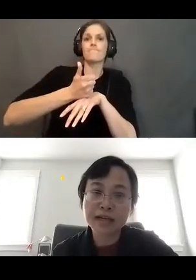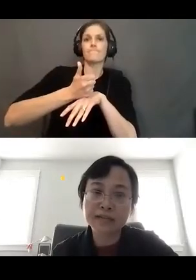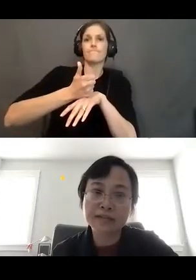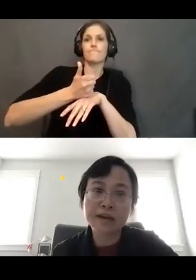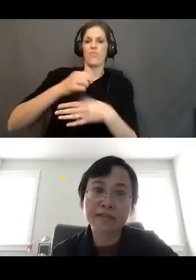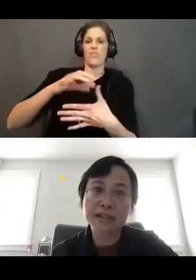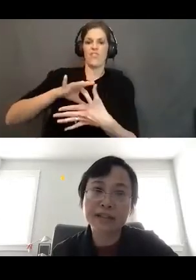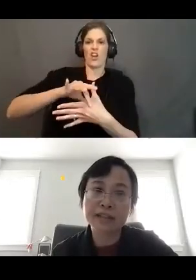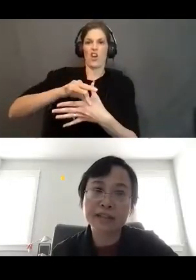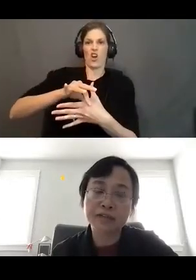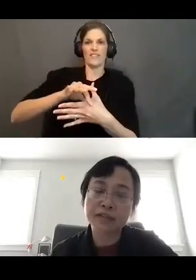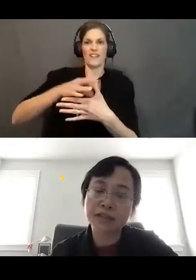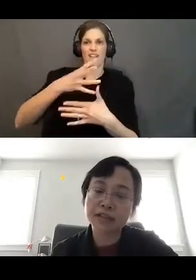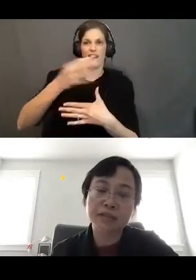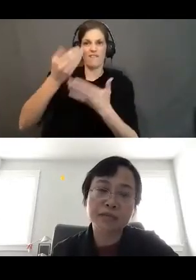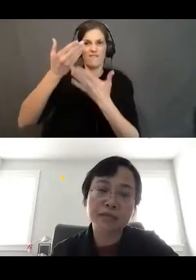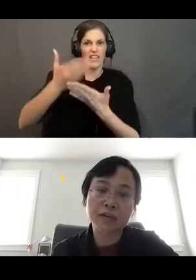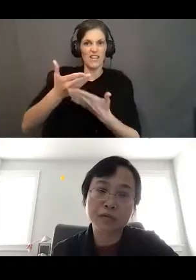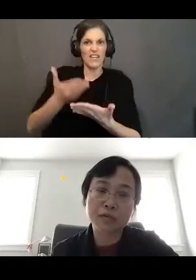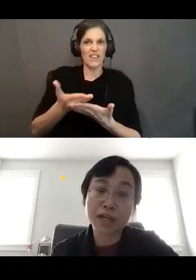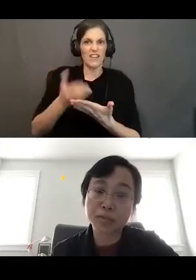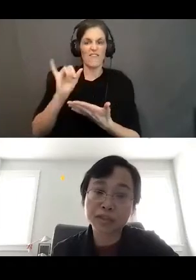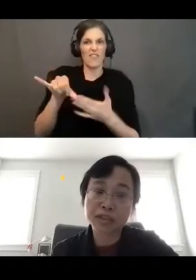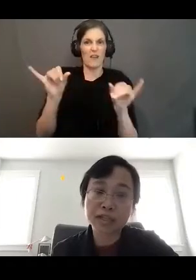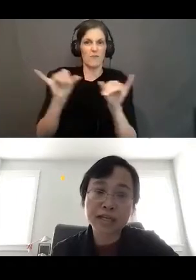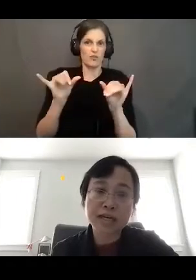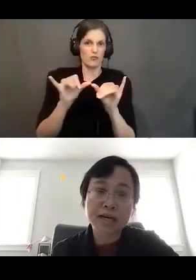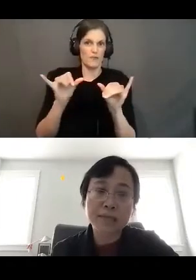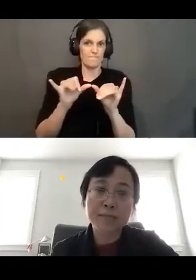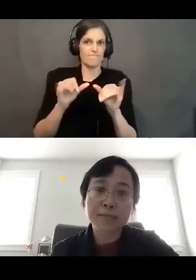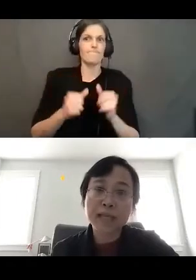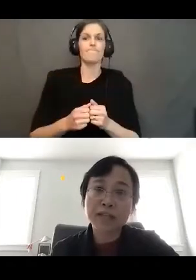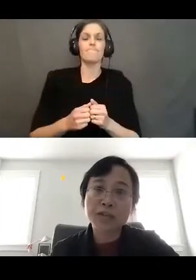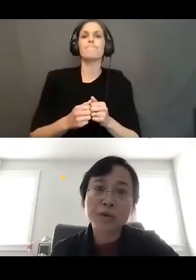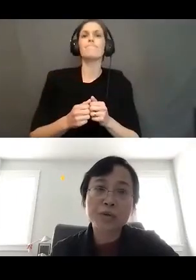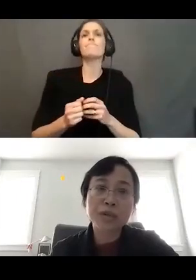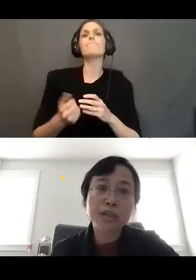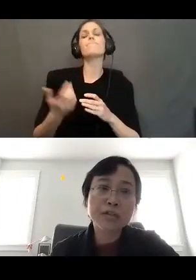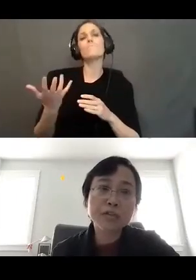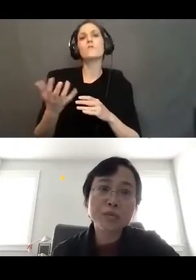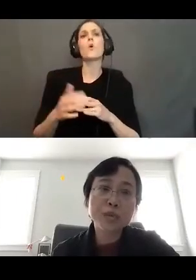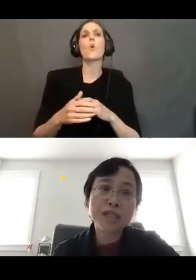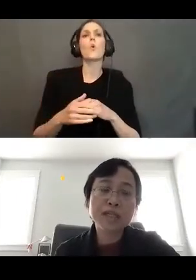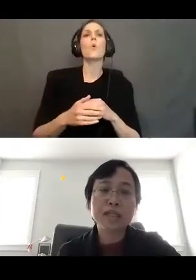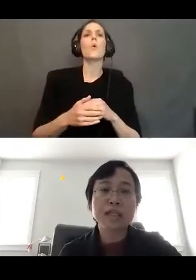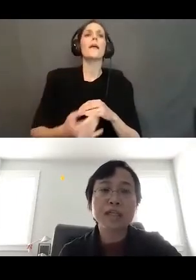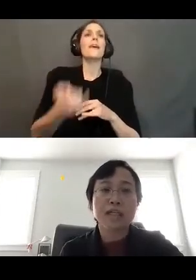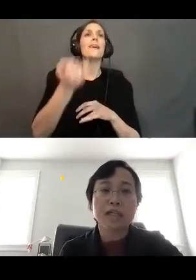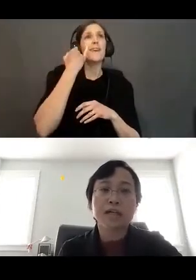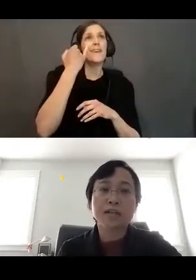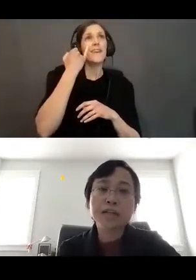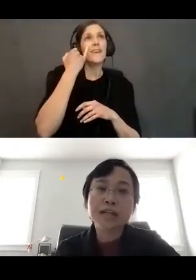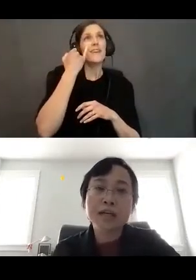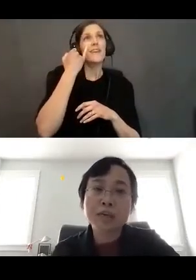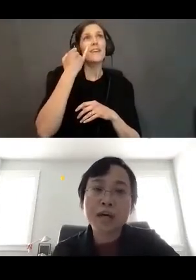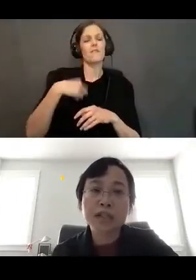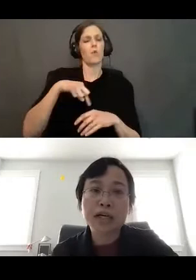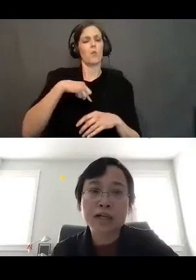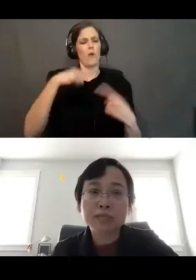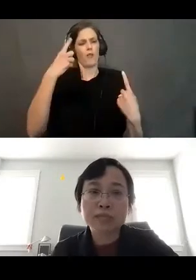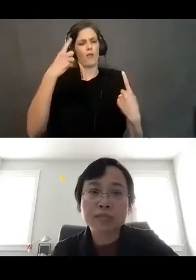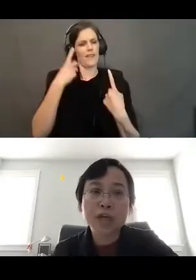content validity of the measurement. So if we are thinking